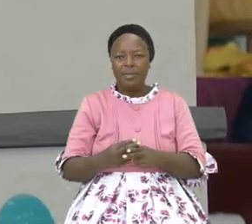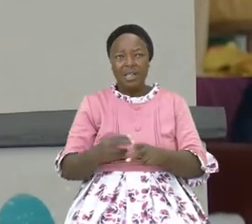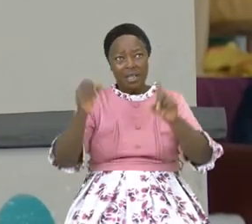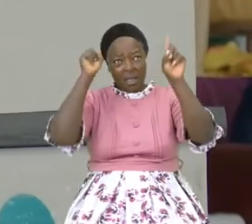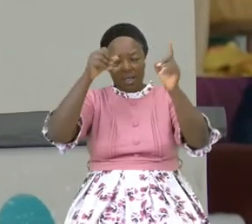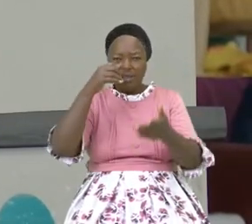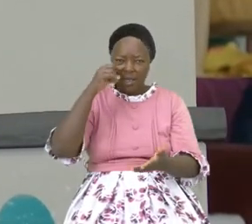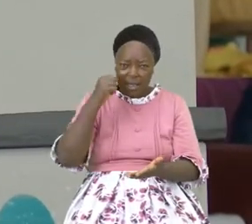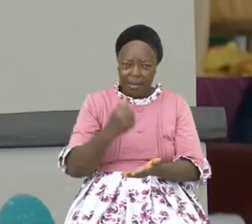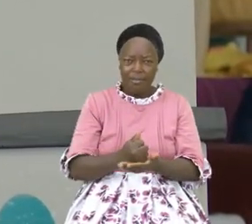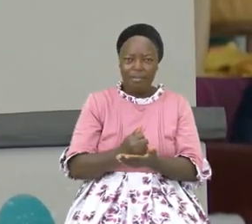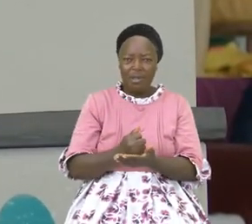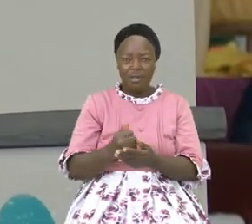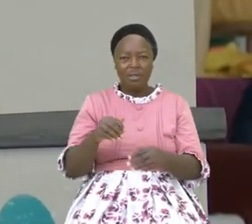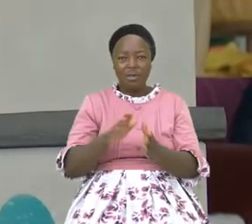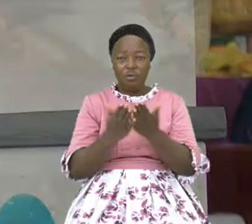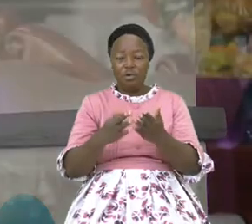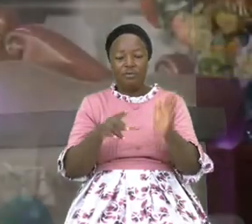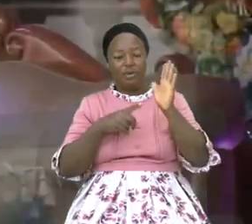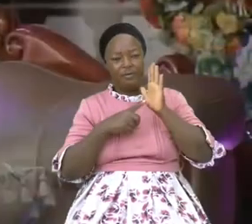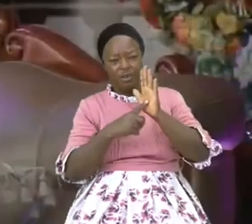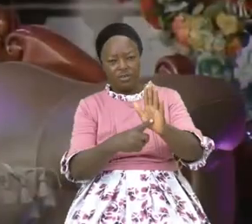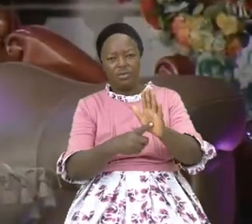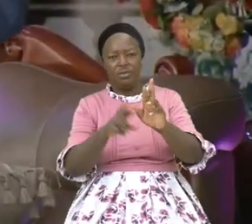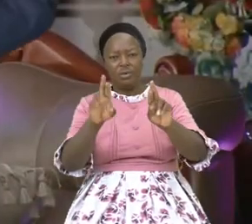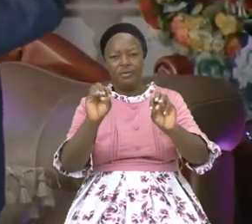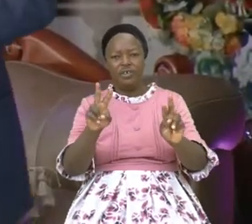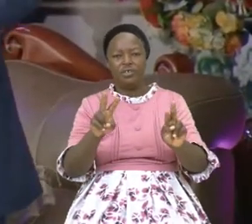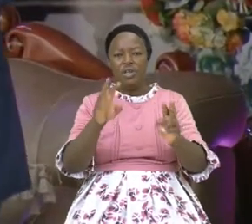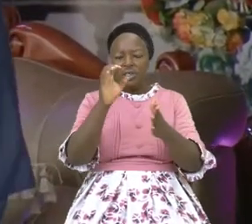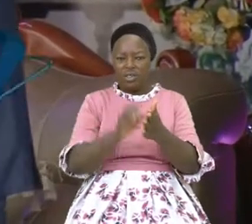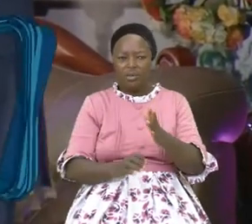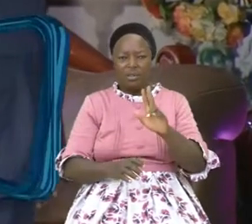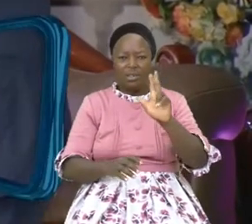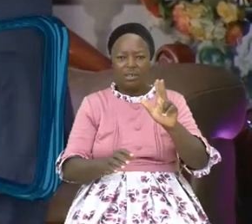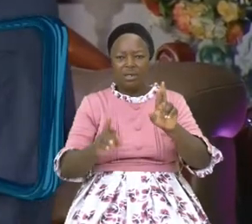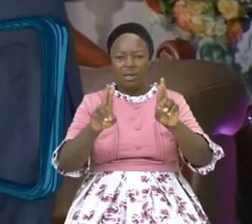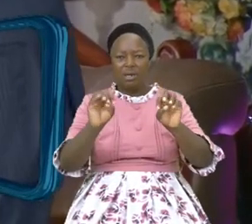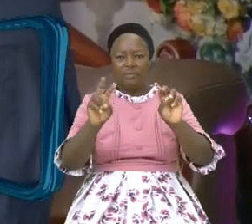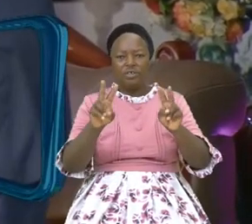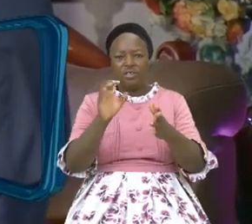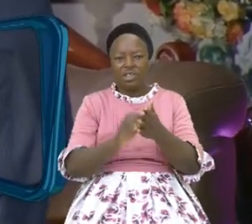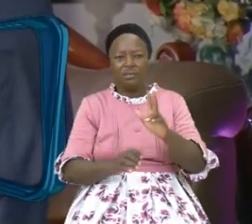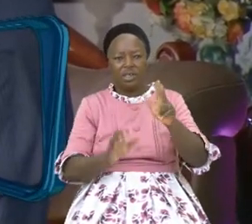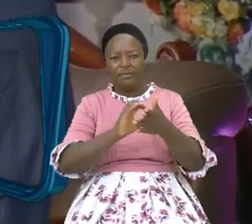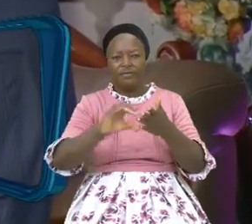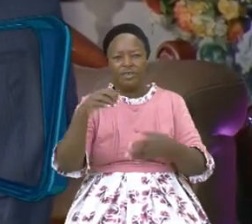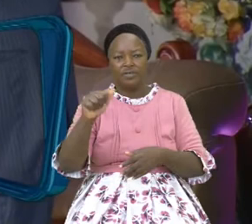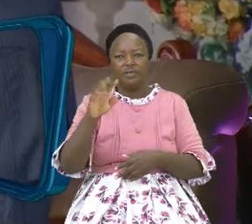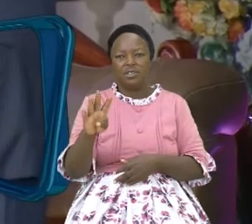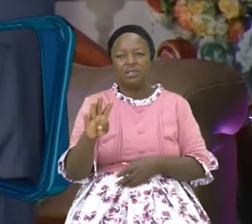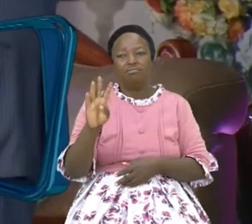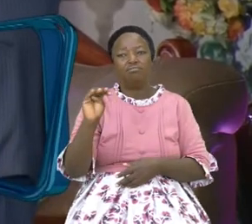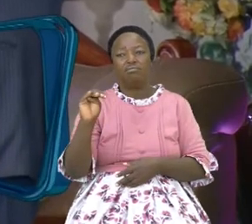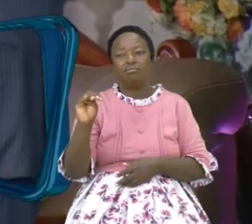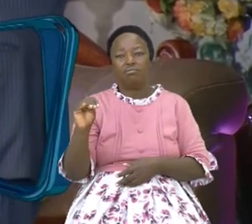amen. Look at this, Revelation chapter 3, I'm reading from verse 14. Revelation chapter 3, verse 14, unto